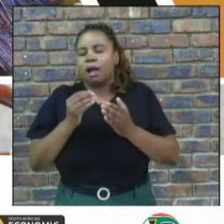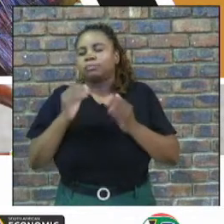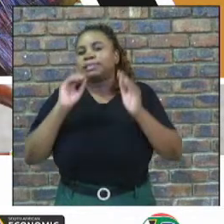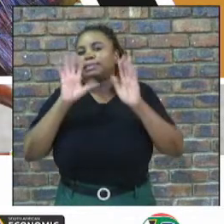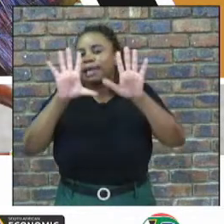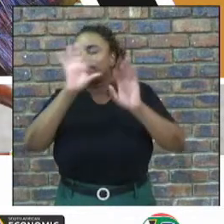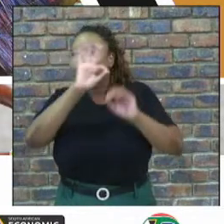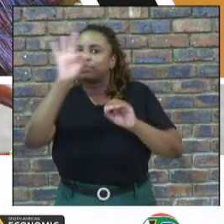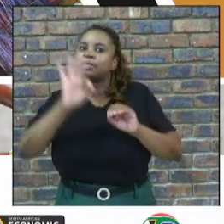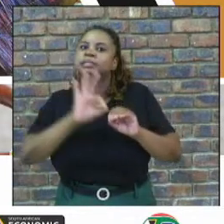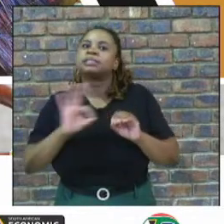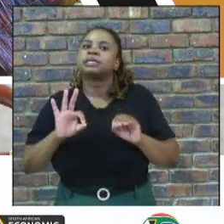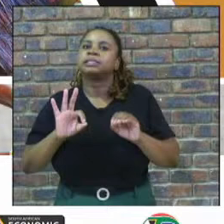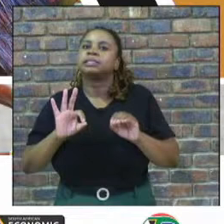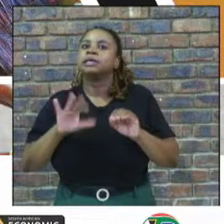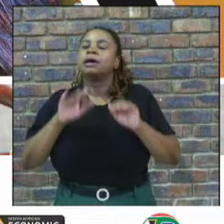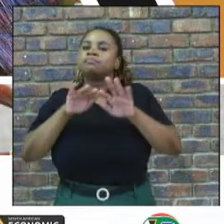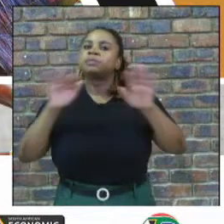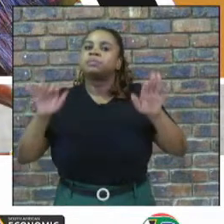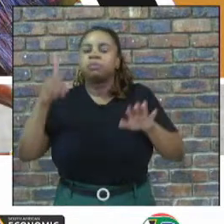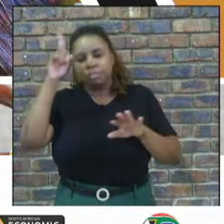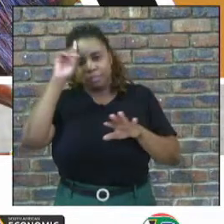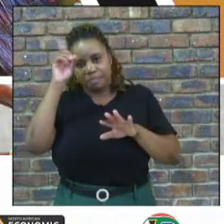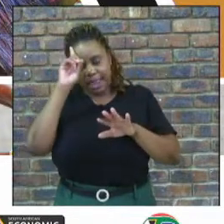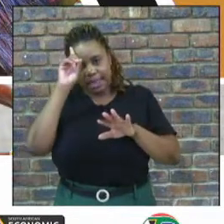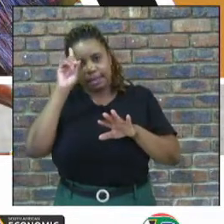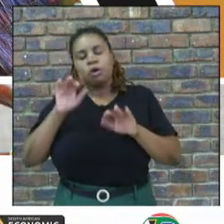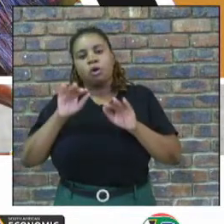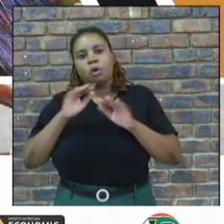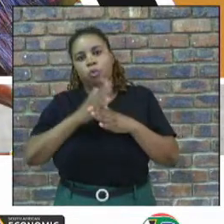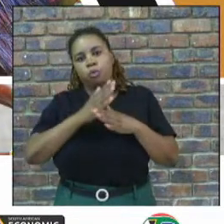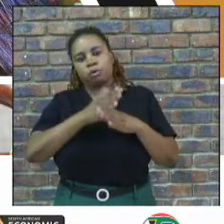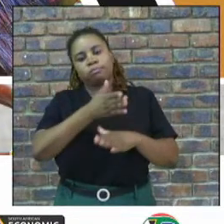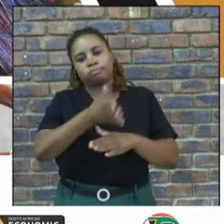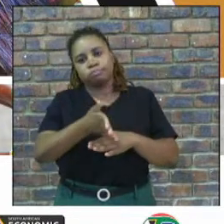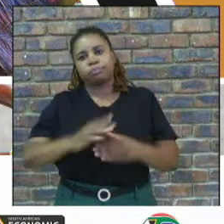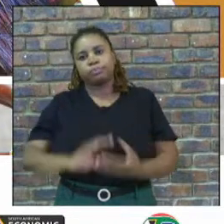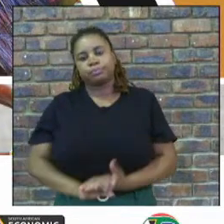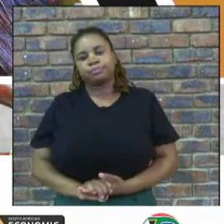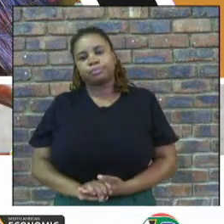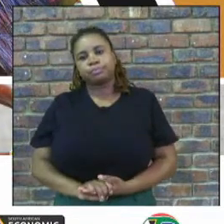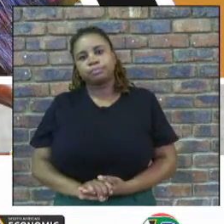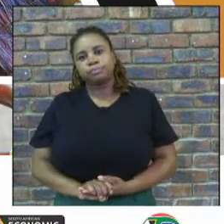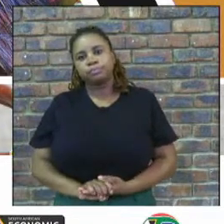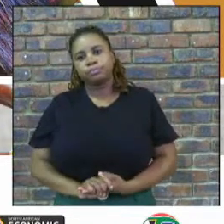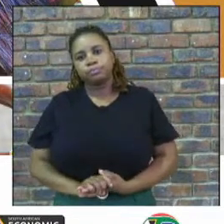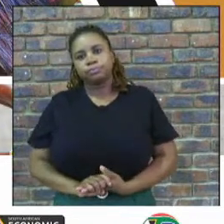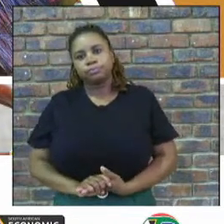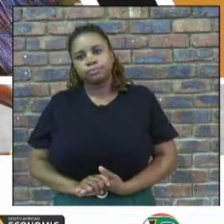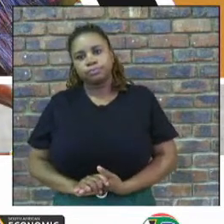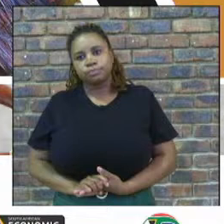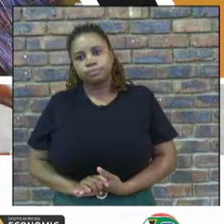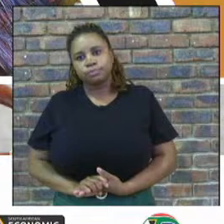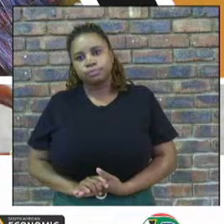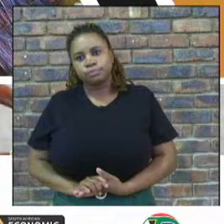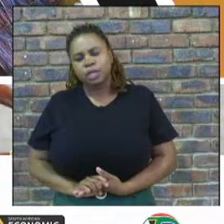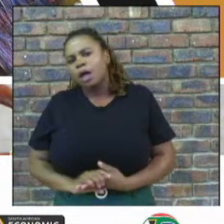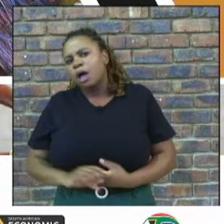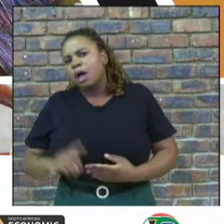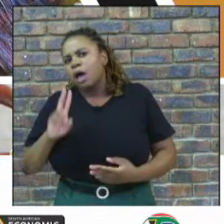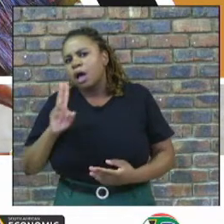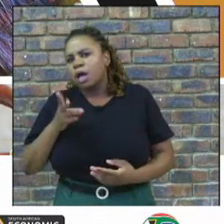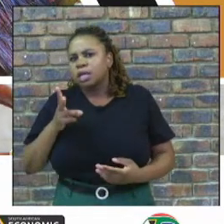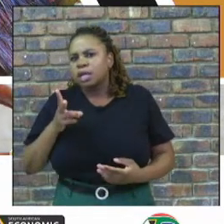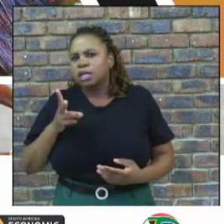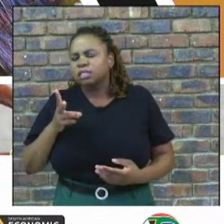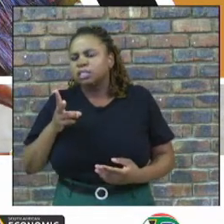role in the development of our petroleum resources. And there was also an